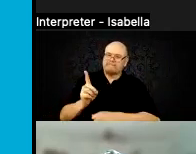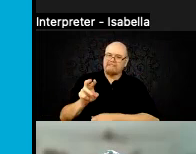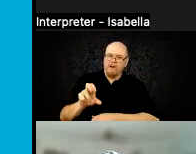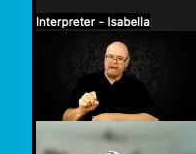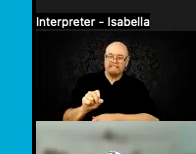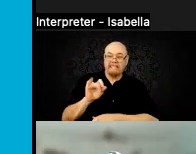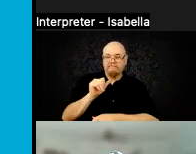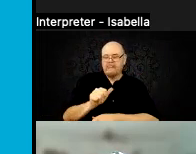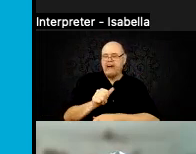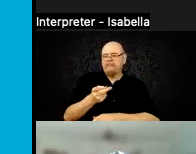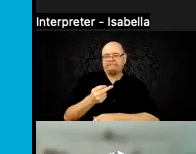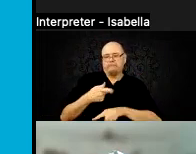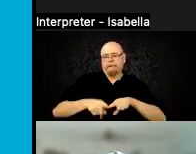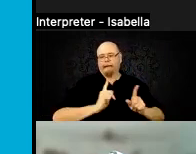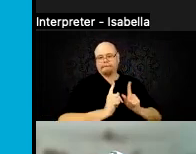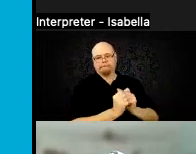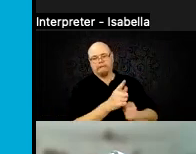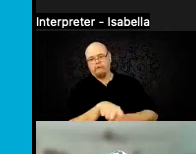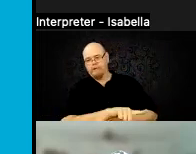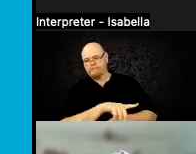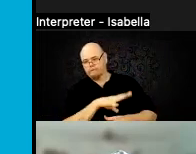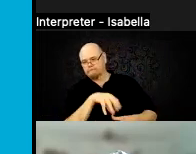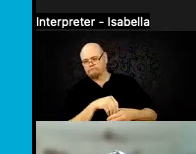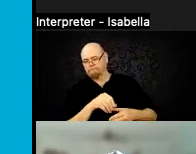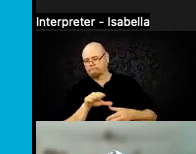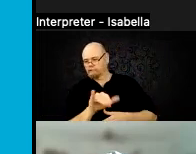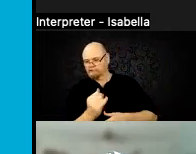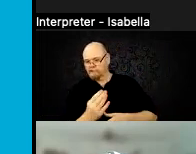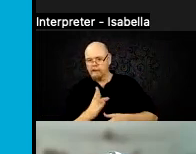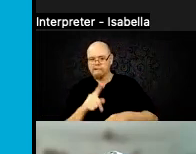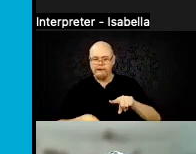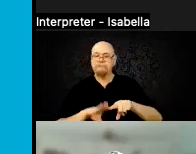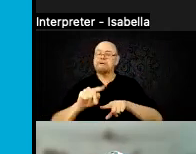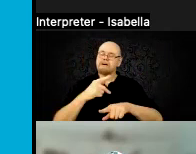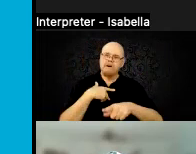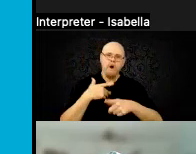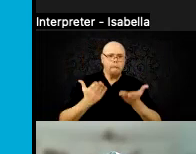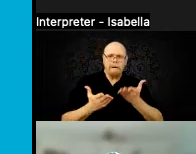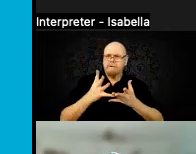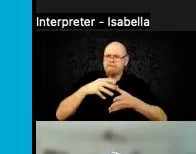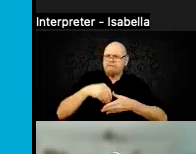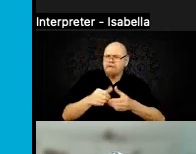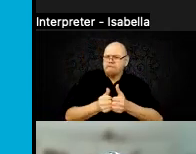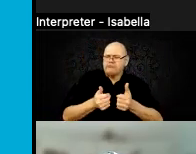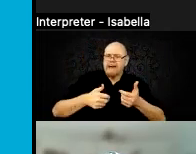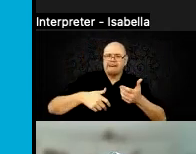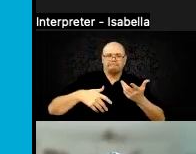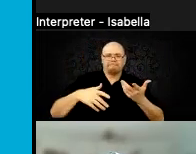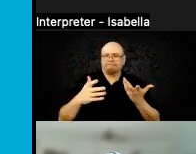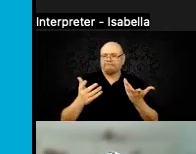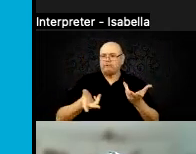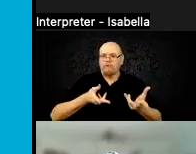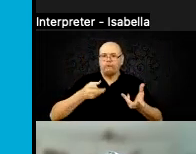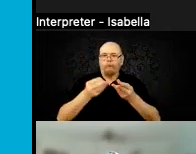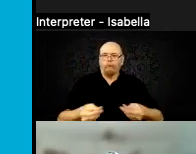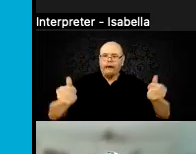us. We could participate in a DRS informal resolution conference. And you'll notice as